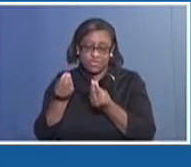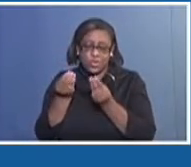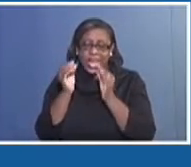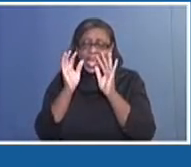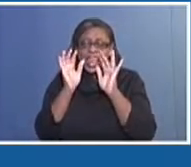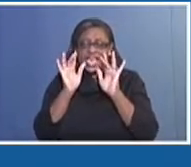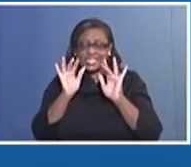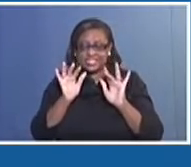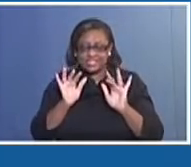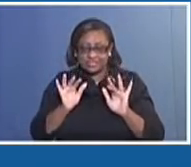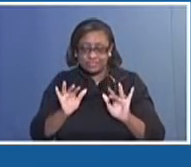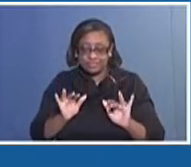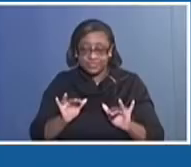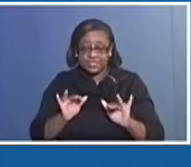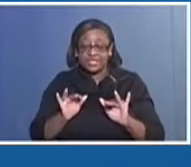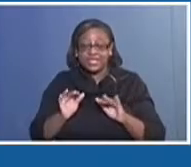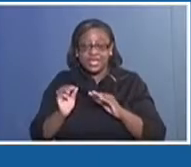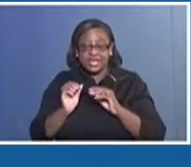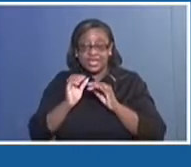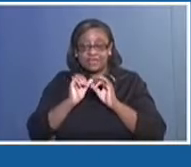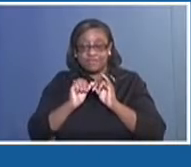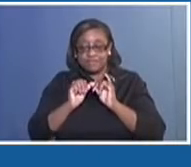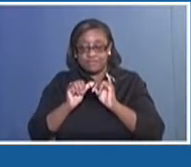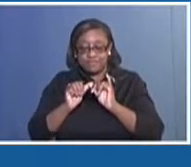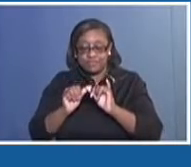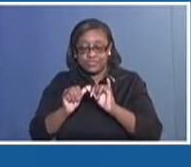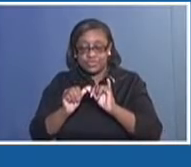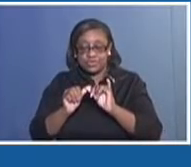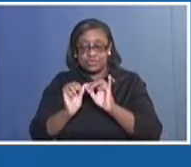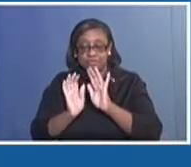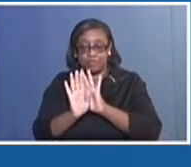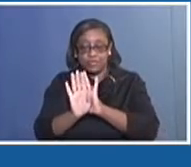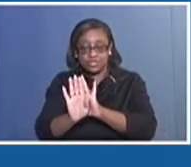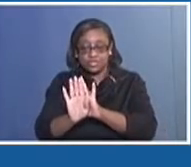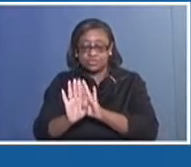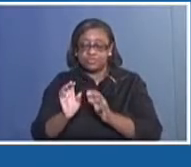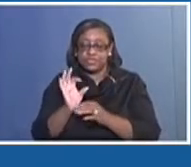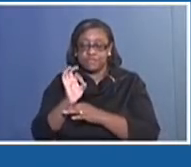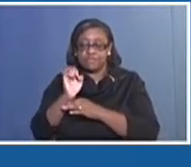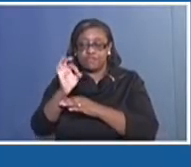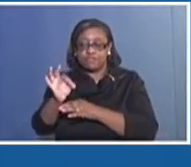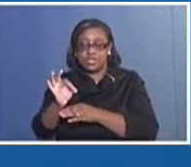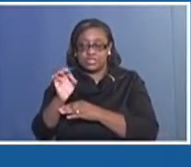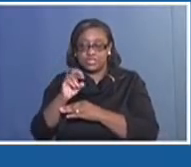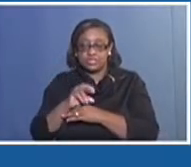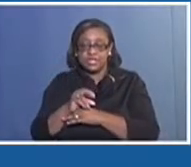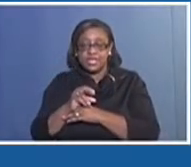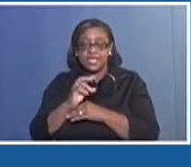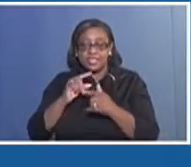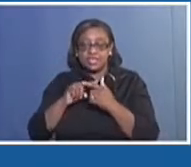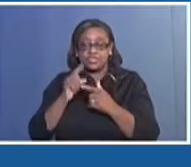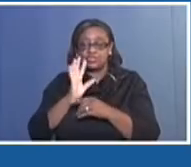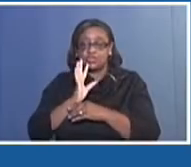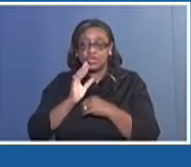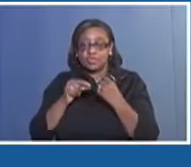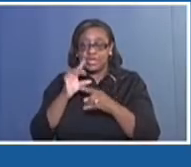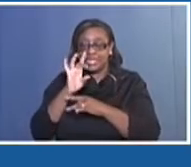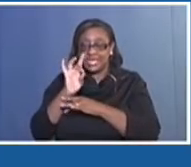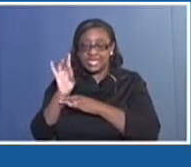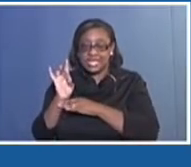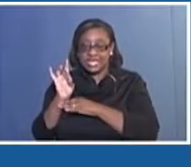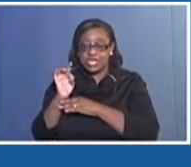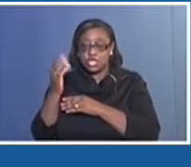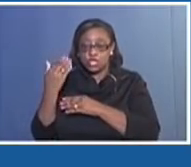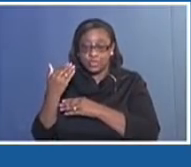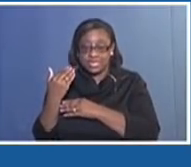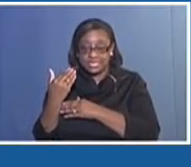courtesy of a frontal system that's pushing through. Temperature at 75 degrees, relative humidity quite rich at 88%, northerly winds at 8